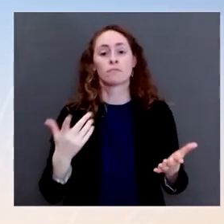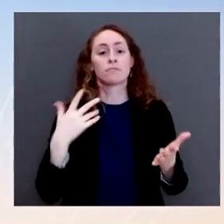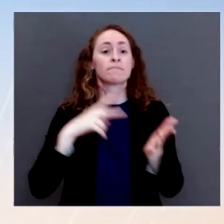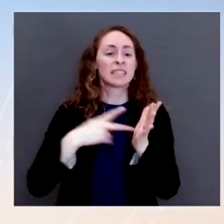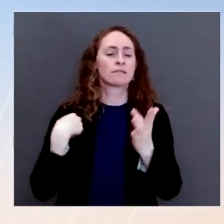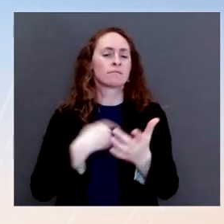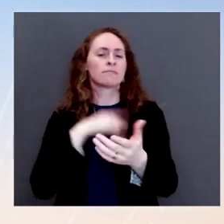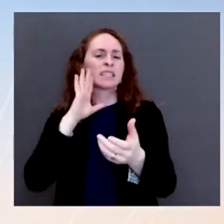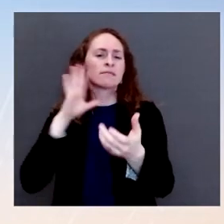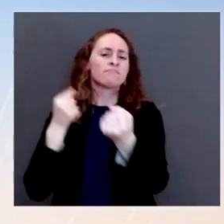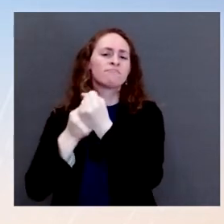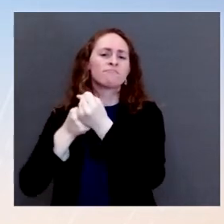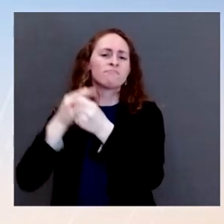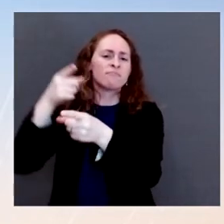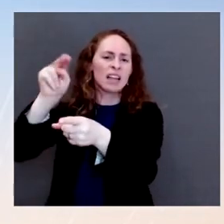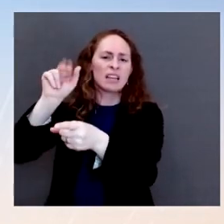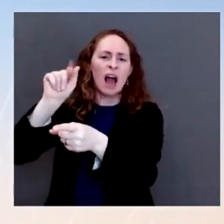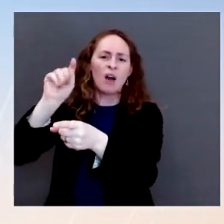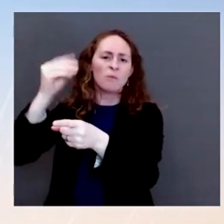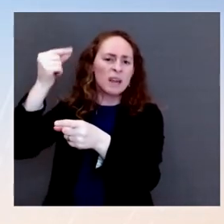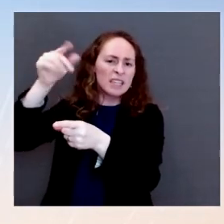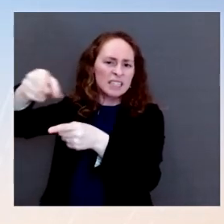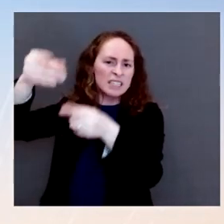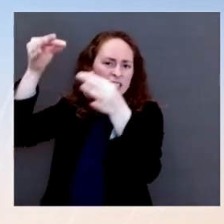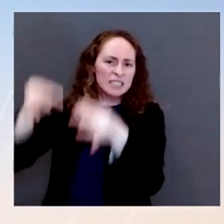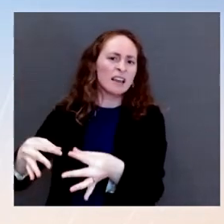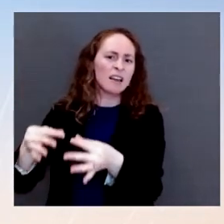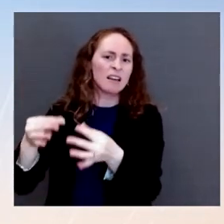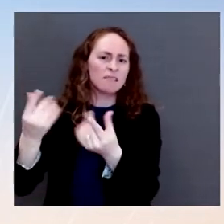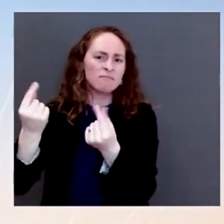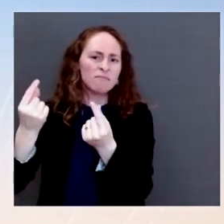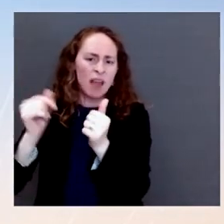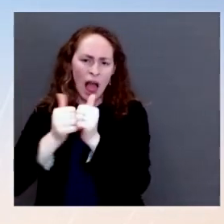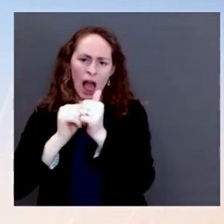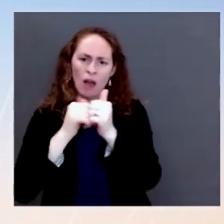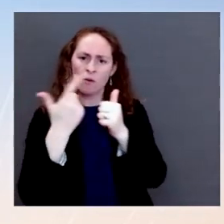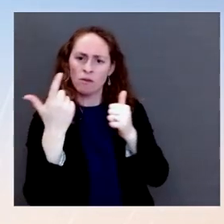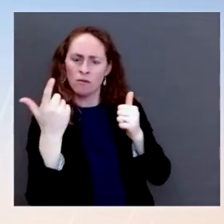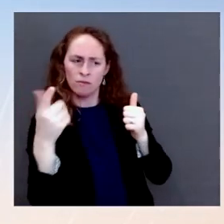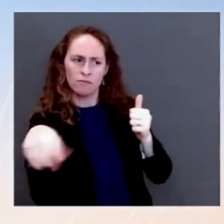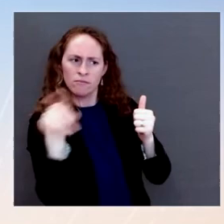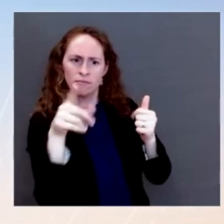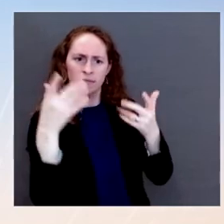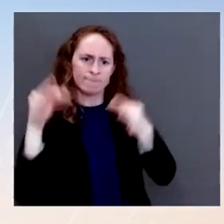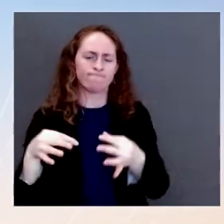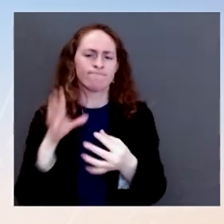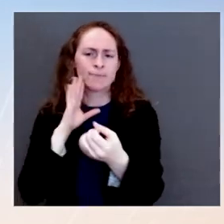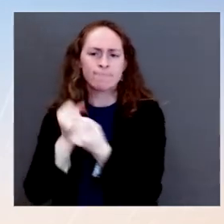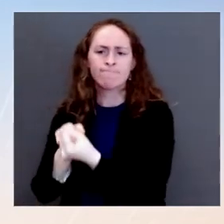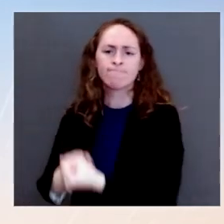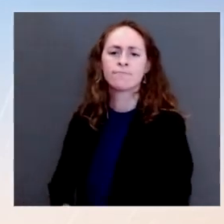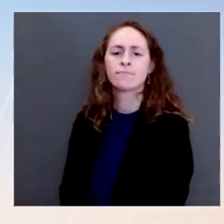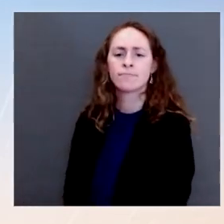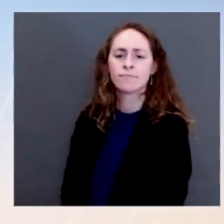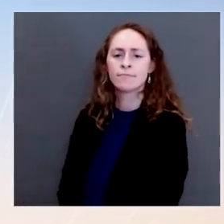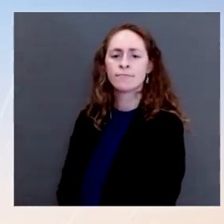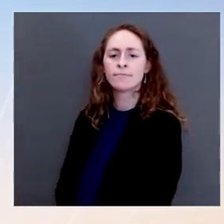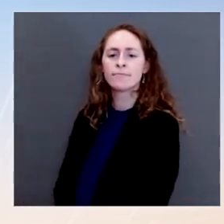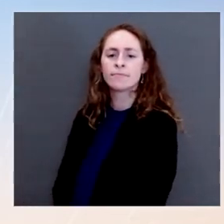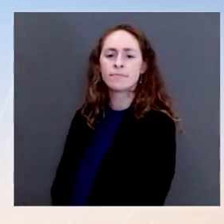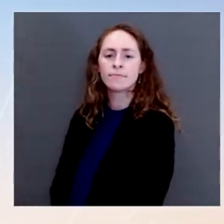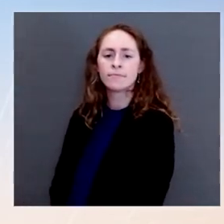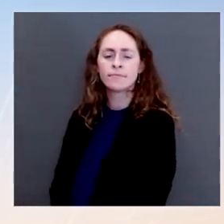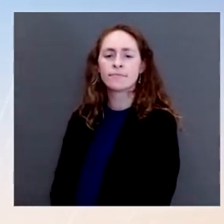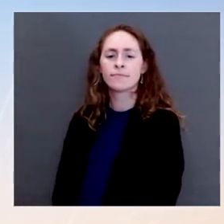and barring U.S. athletes from participating in the games? I'm not going to get into additional considerations. All I can convey to you is where we landed and